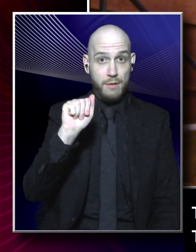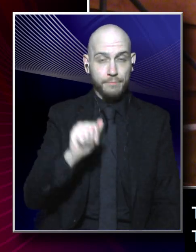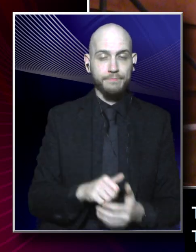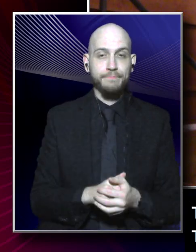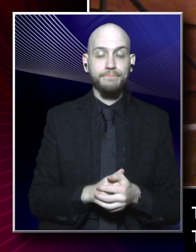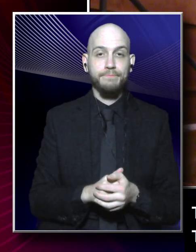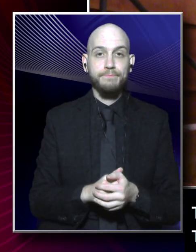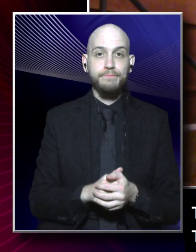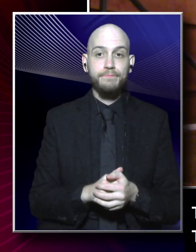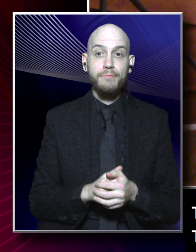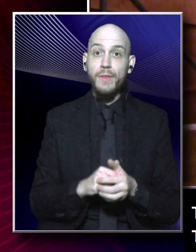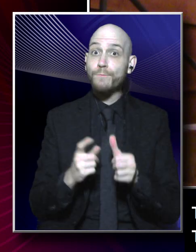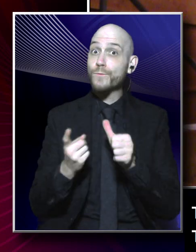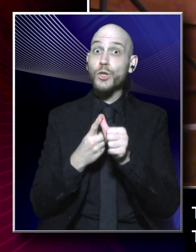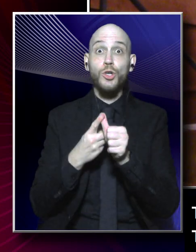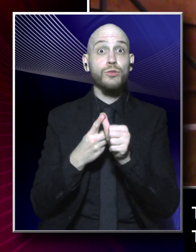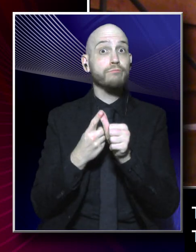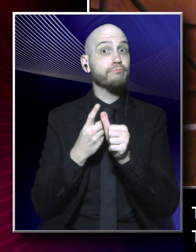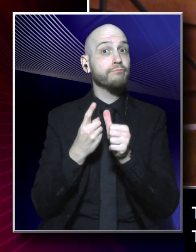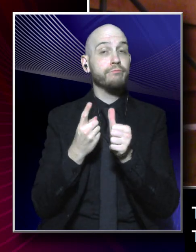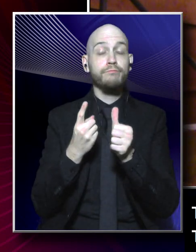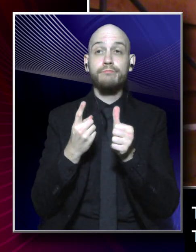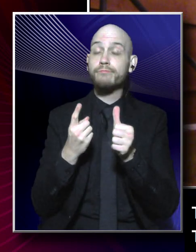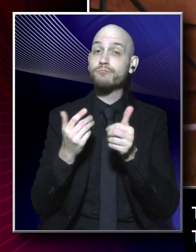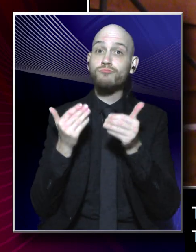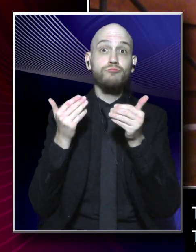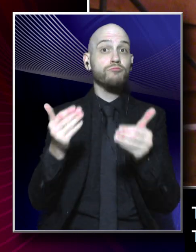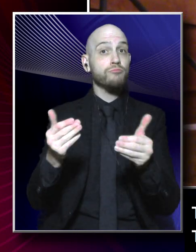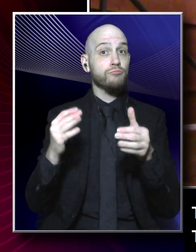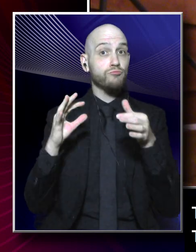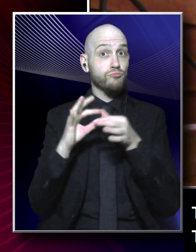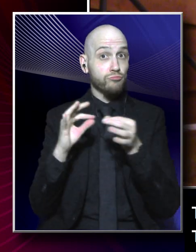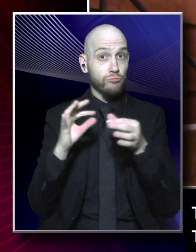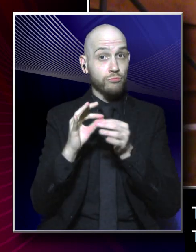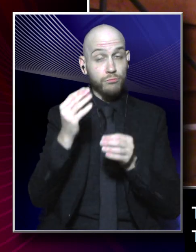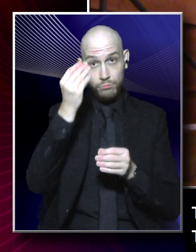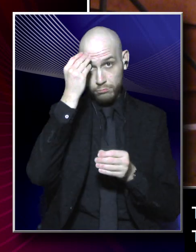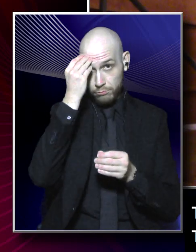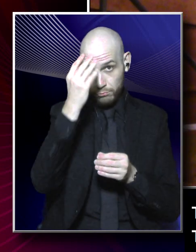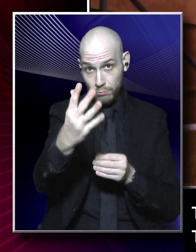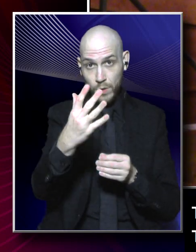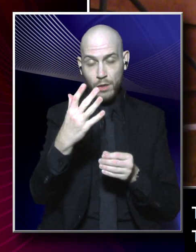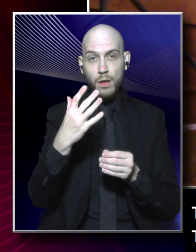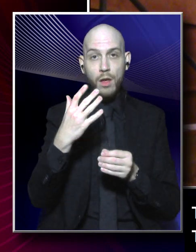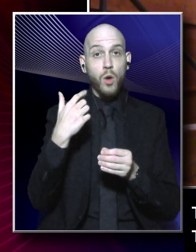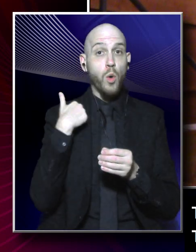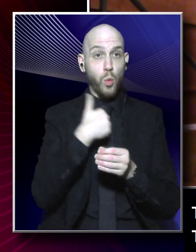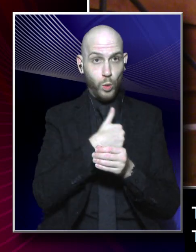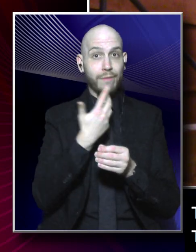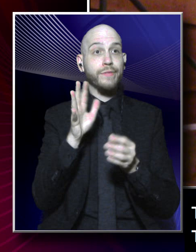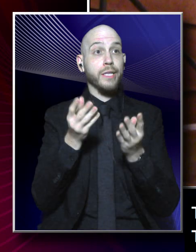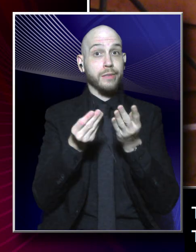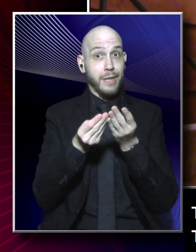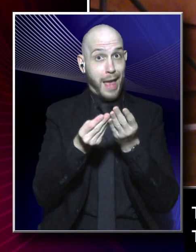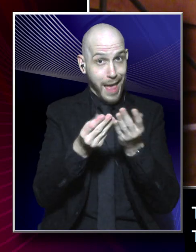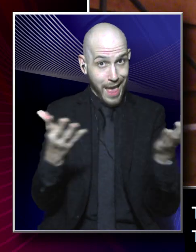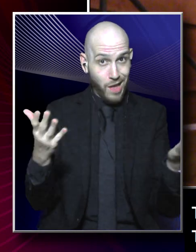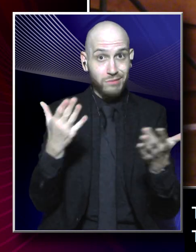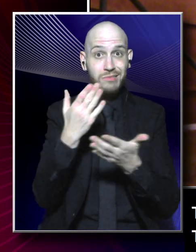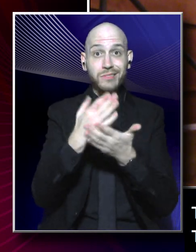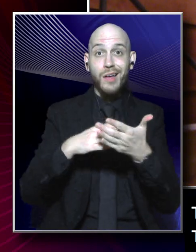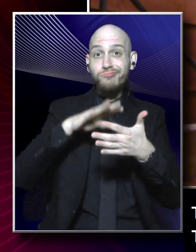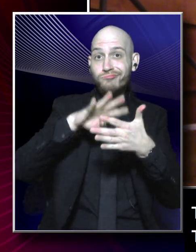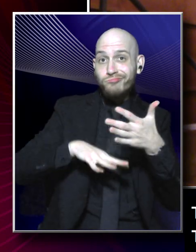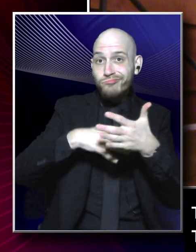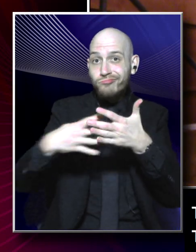mention is we did add one chart to the charts that were originally handed out to you. They're in